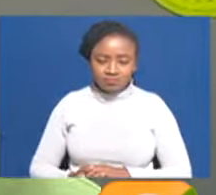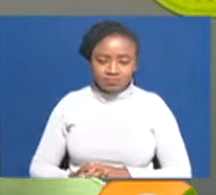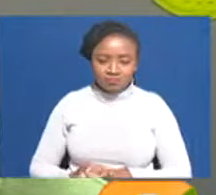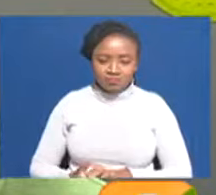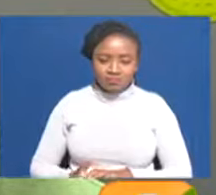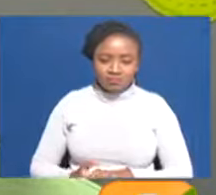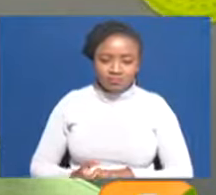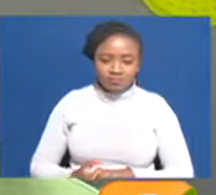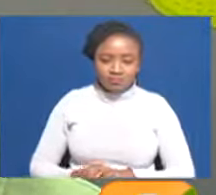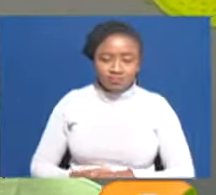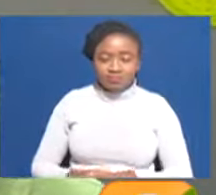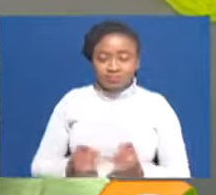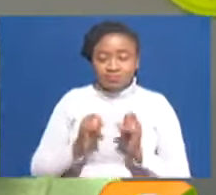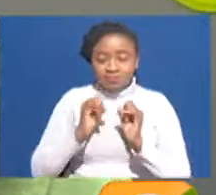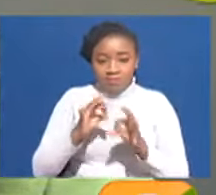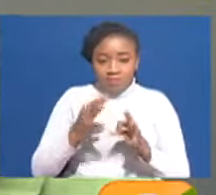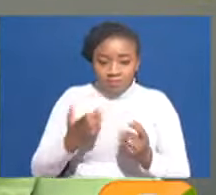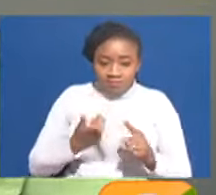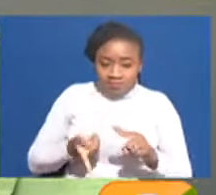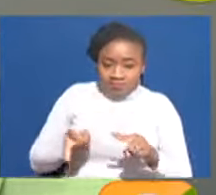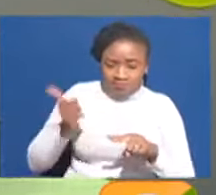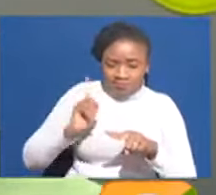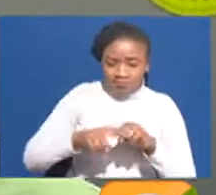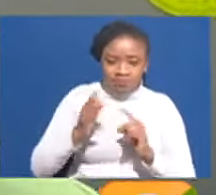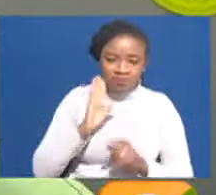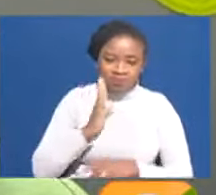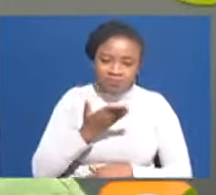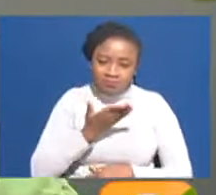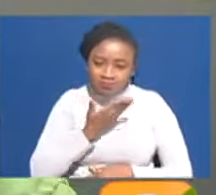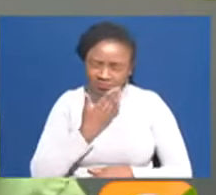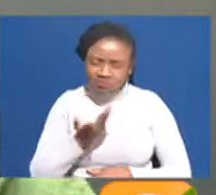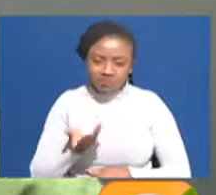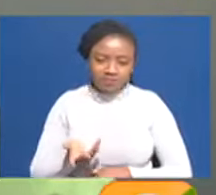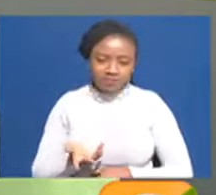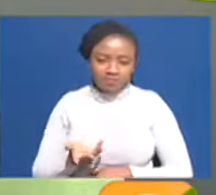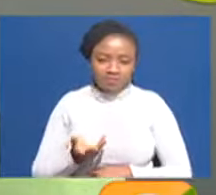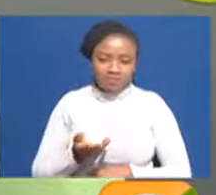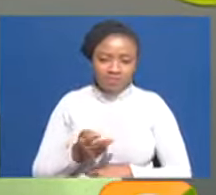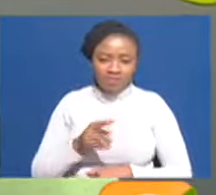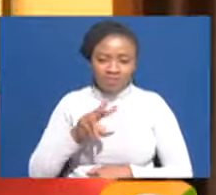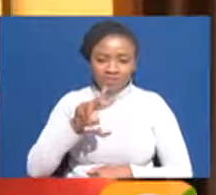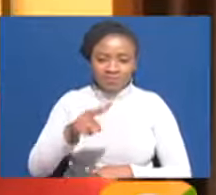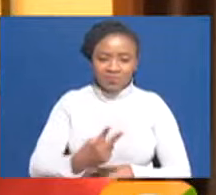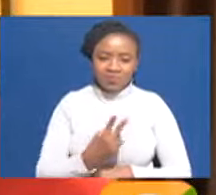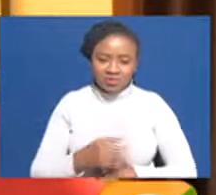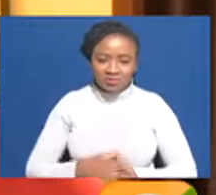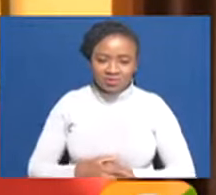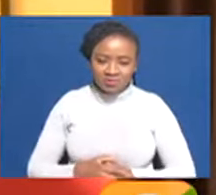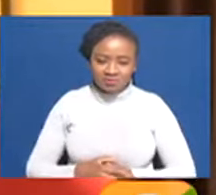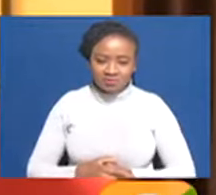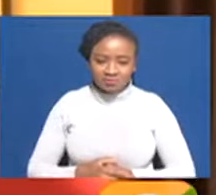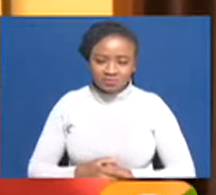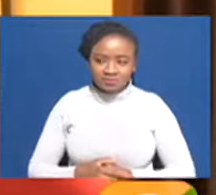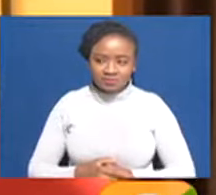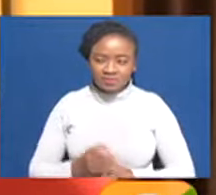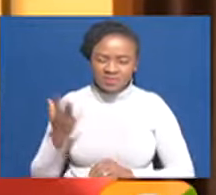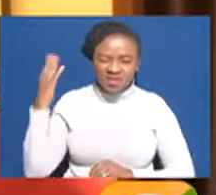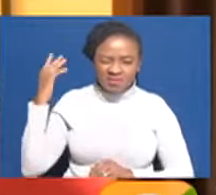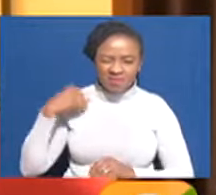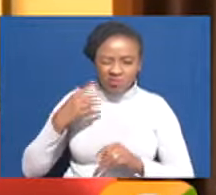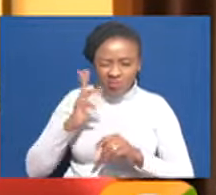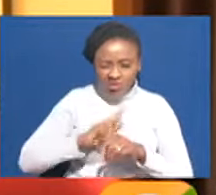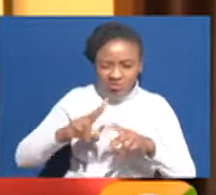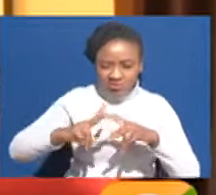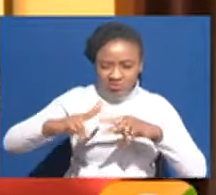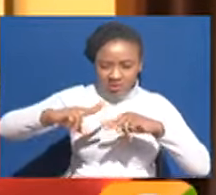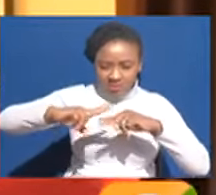ukiongeza tuseme unamweka kadai kidogo dai inakuja 2000. Kitambo tulianza kunyoa makasi, tukatoka